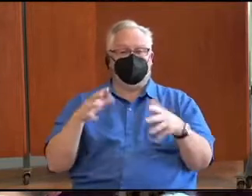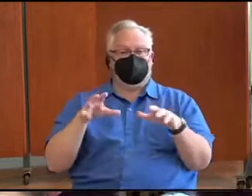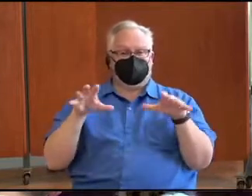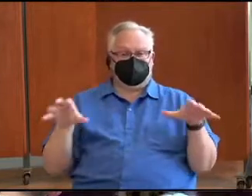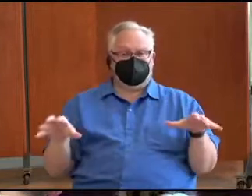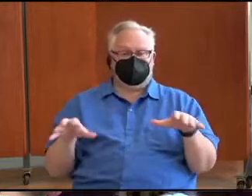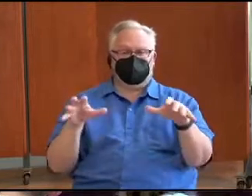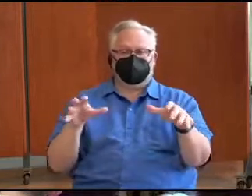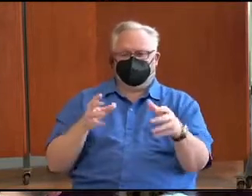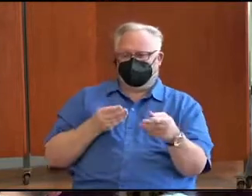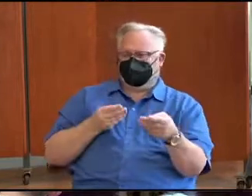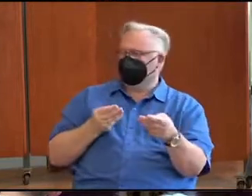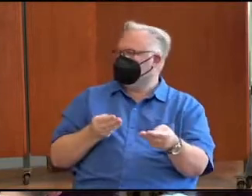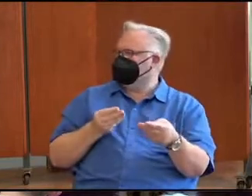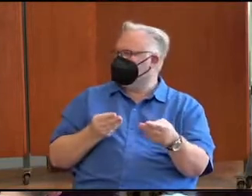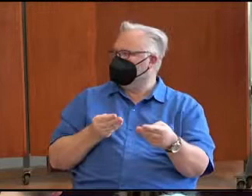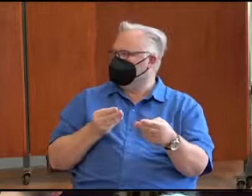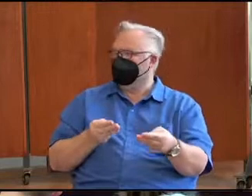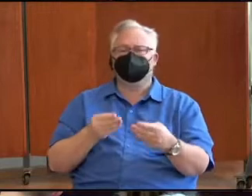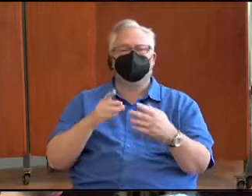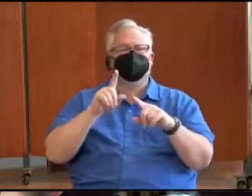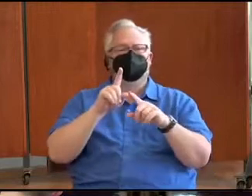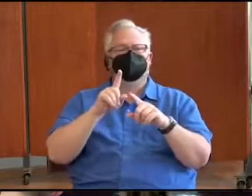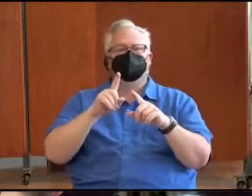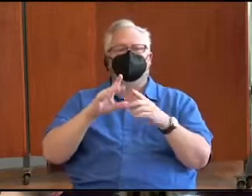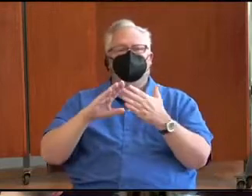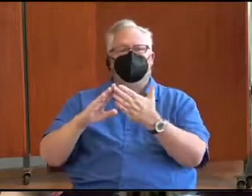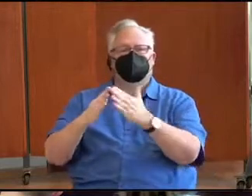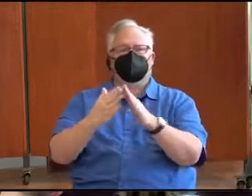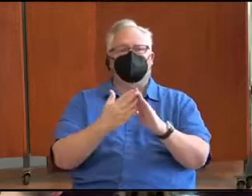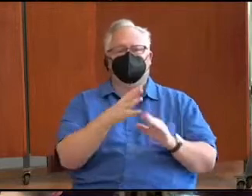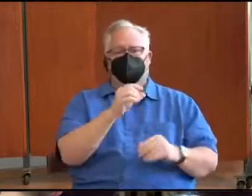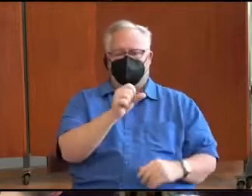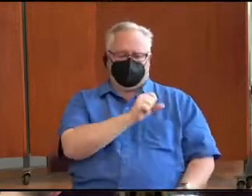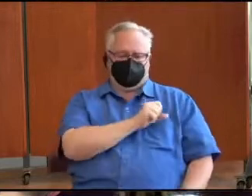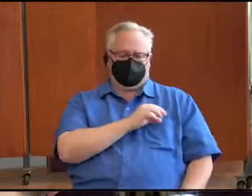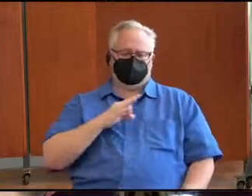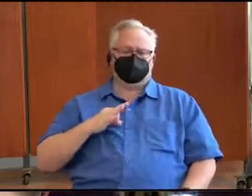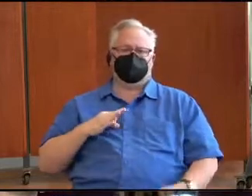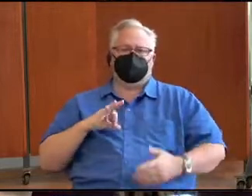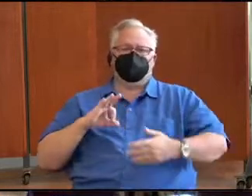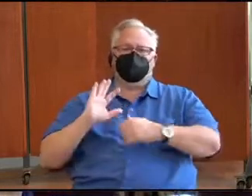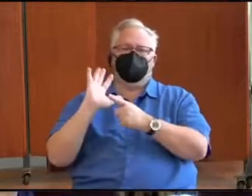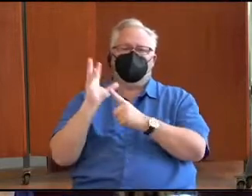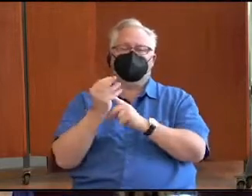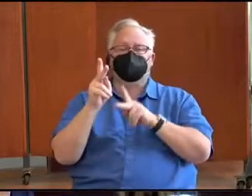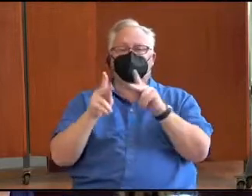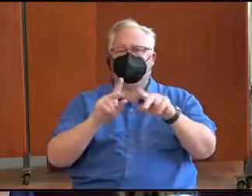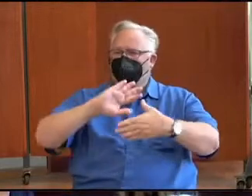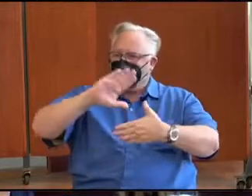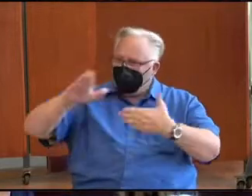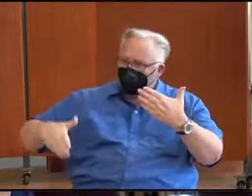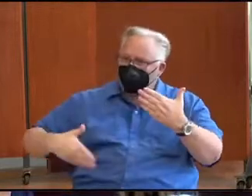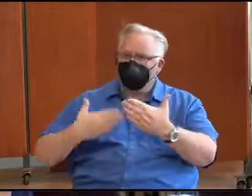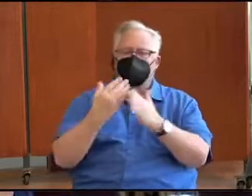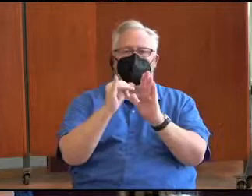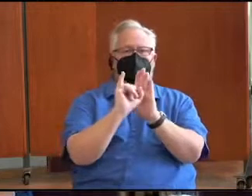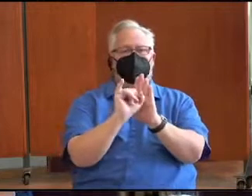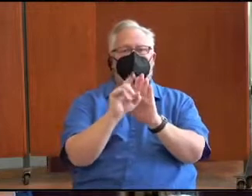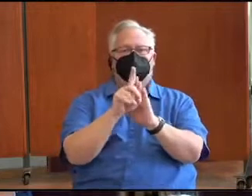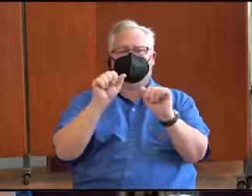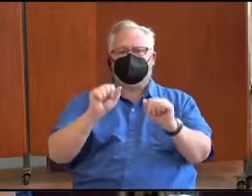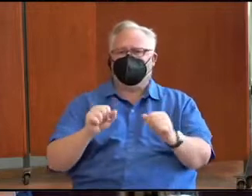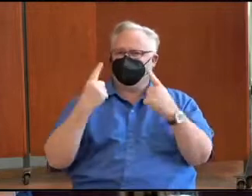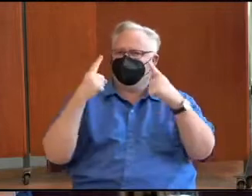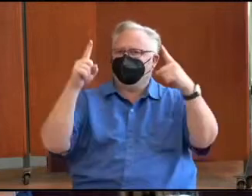nurture a community and a staff culture where all people of all identities can thrive. We've done